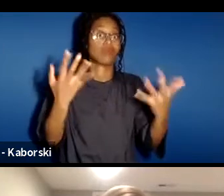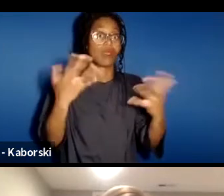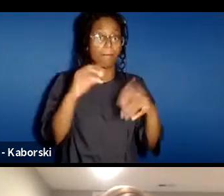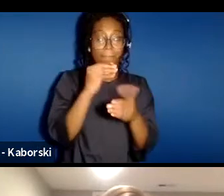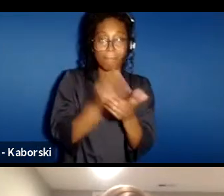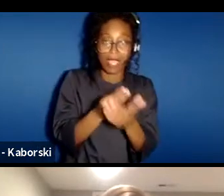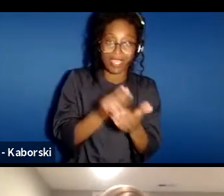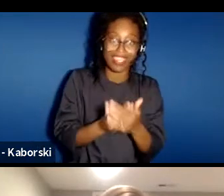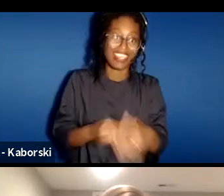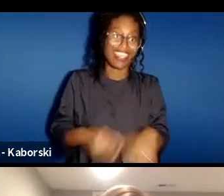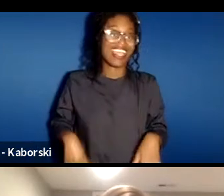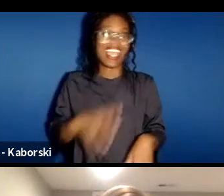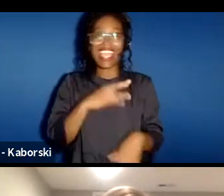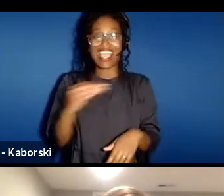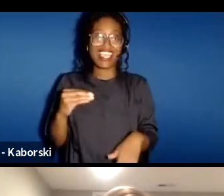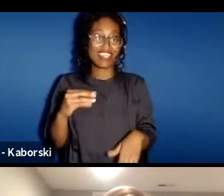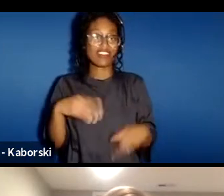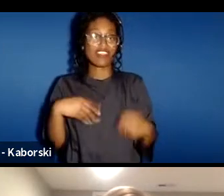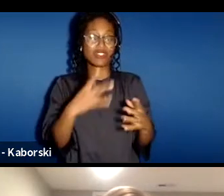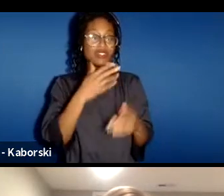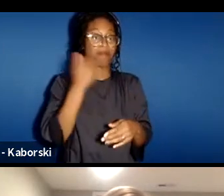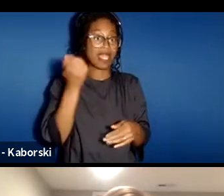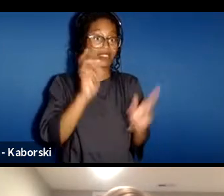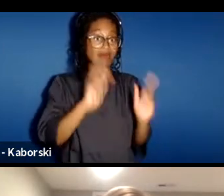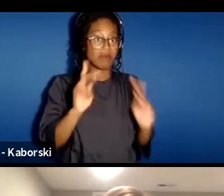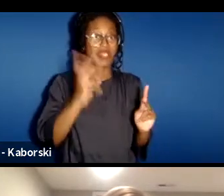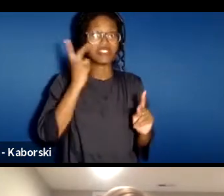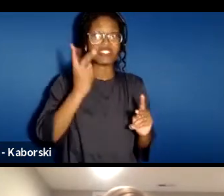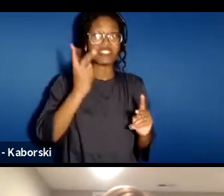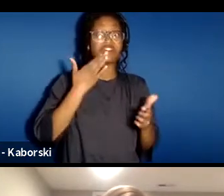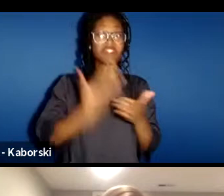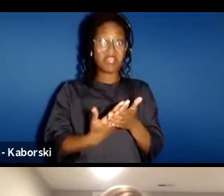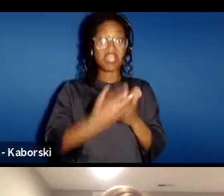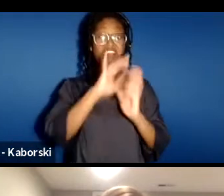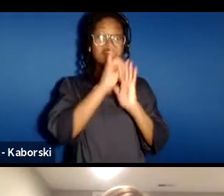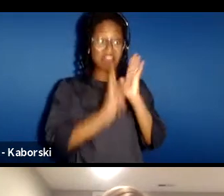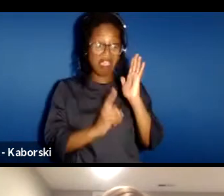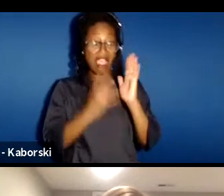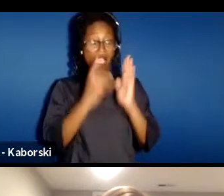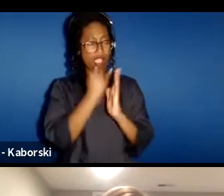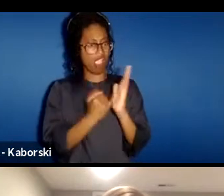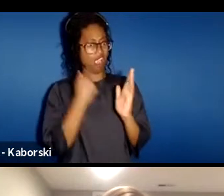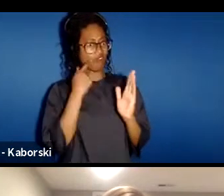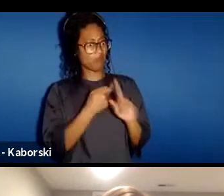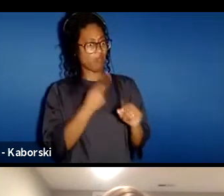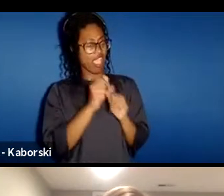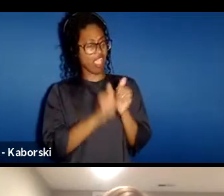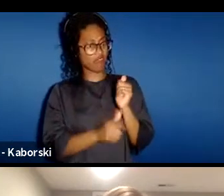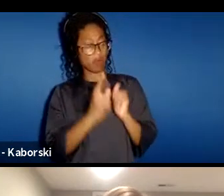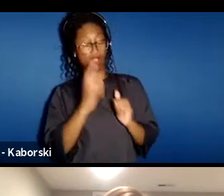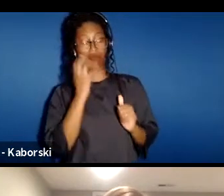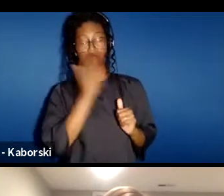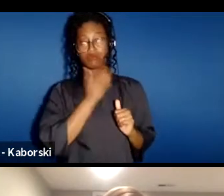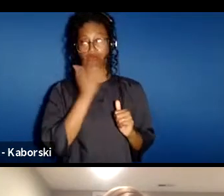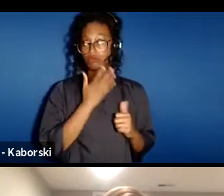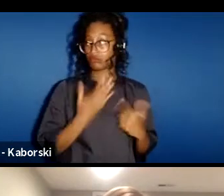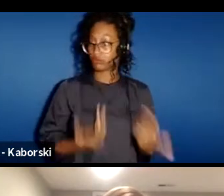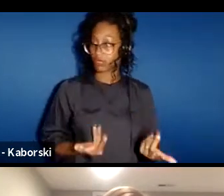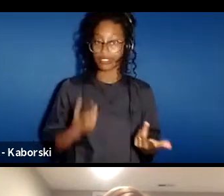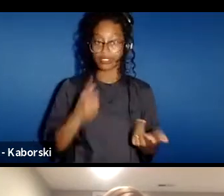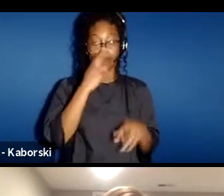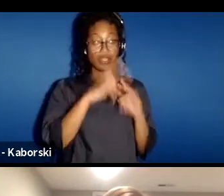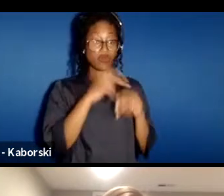it at all like the best people. So you're seeing just tons of good work coming out from like everybody. It's really fun to watch. for